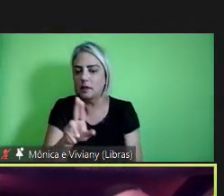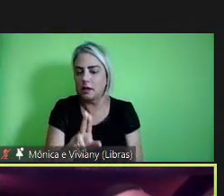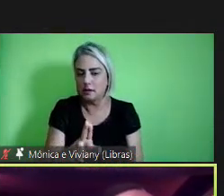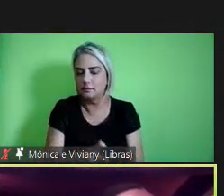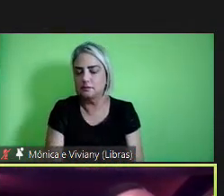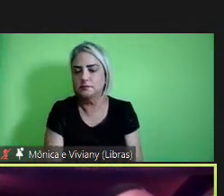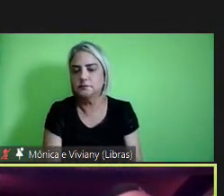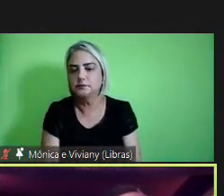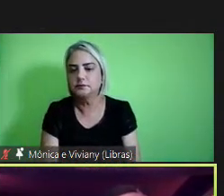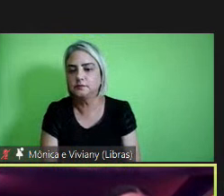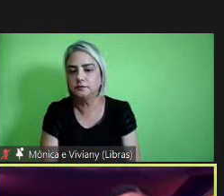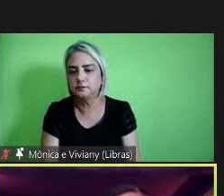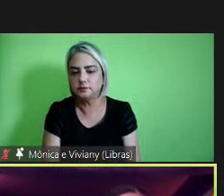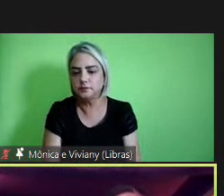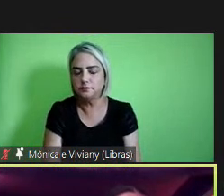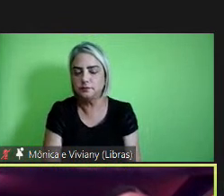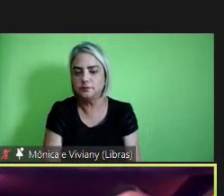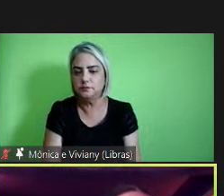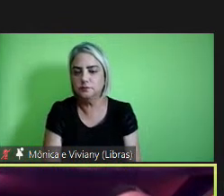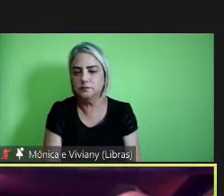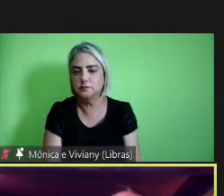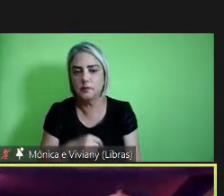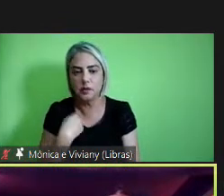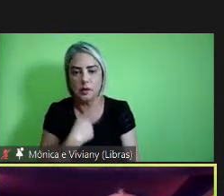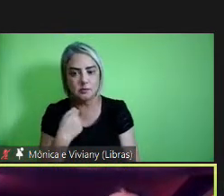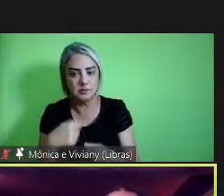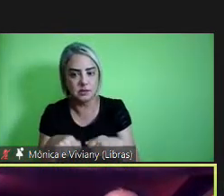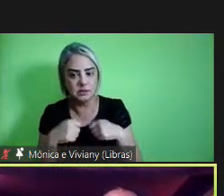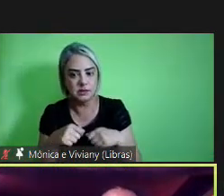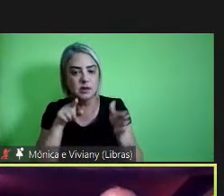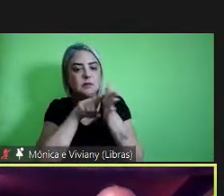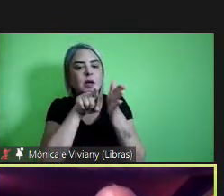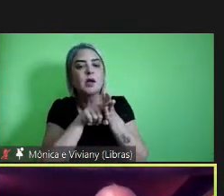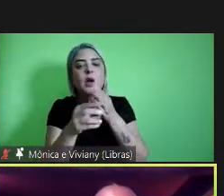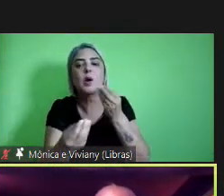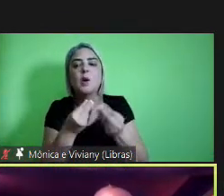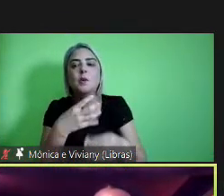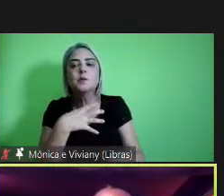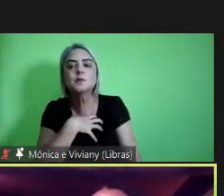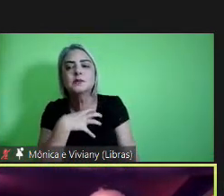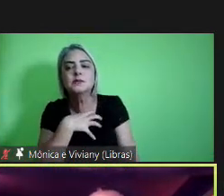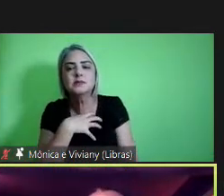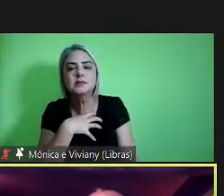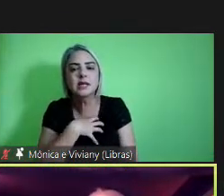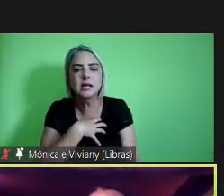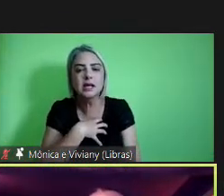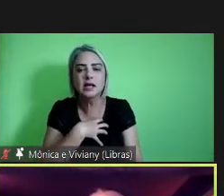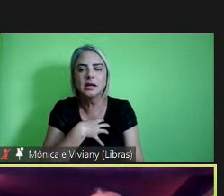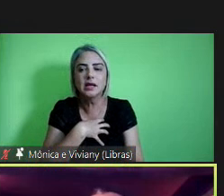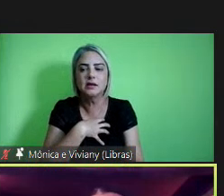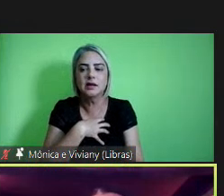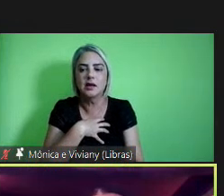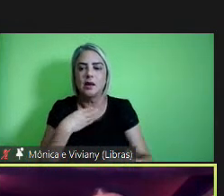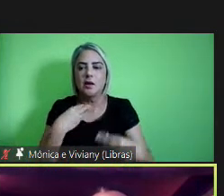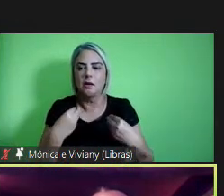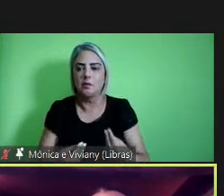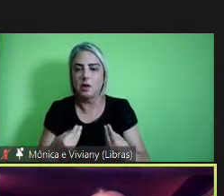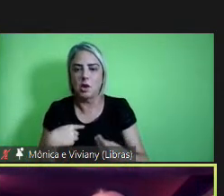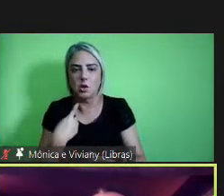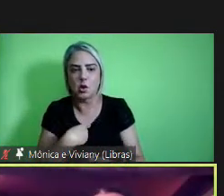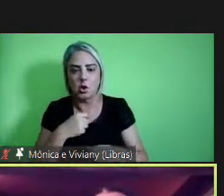We like to ask the question again, how do you feel about this? Is what we advocate. So it was interesting to listen to my